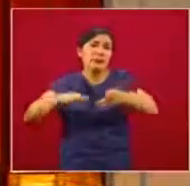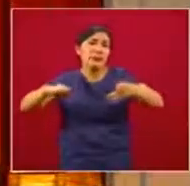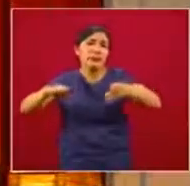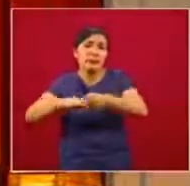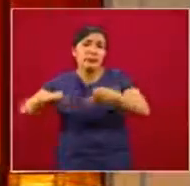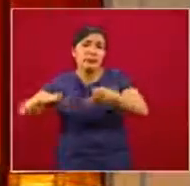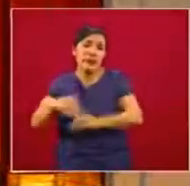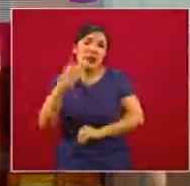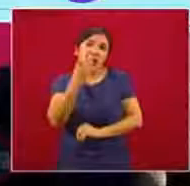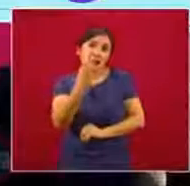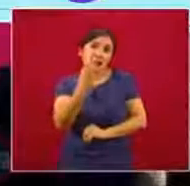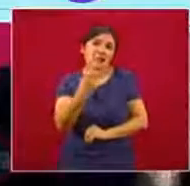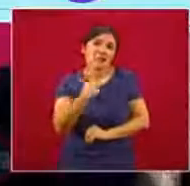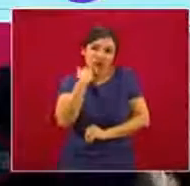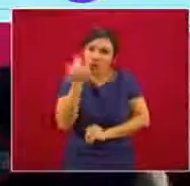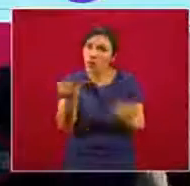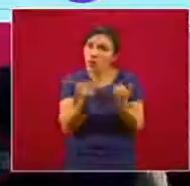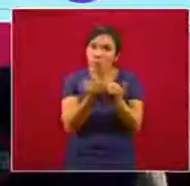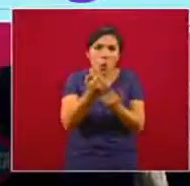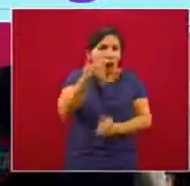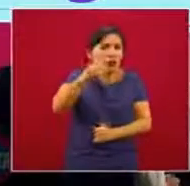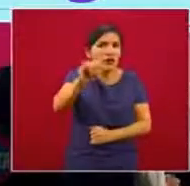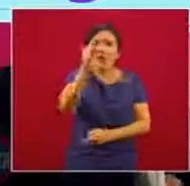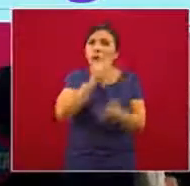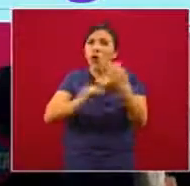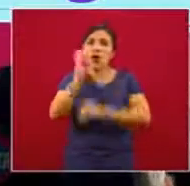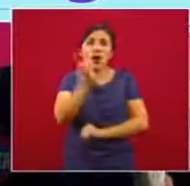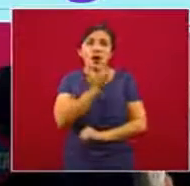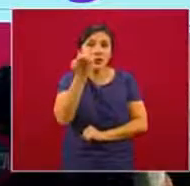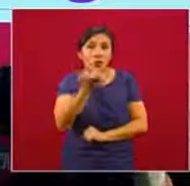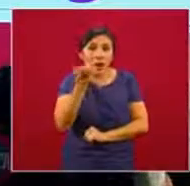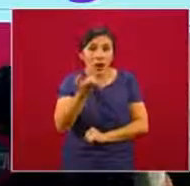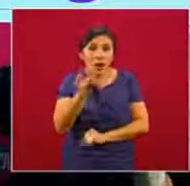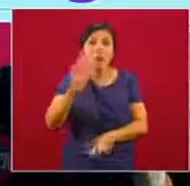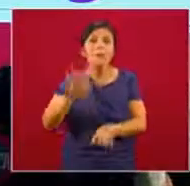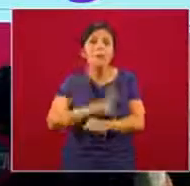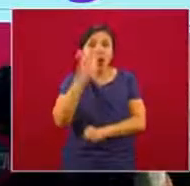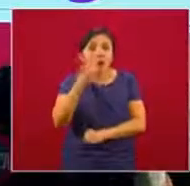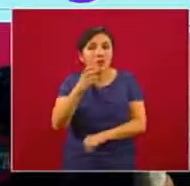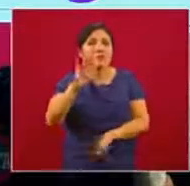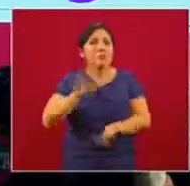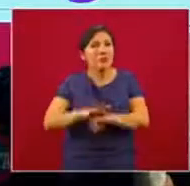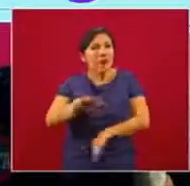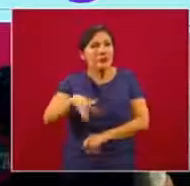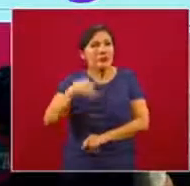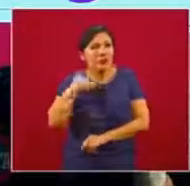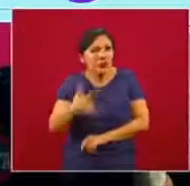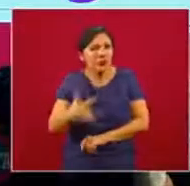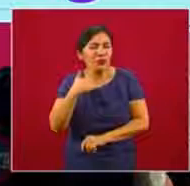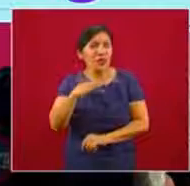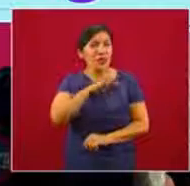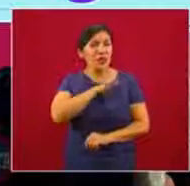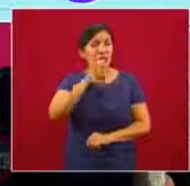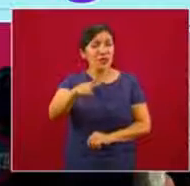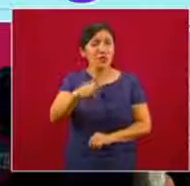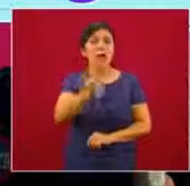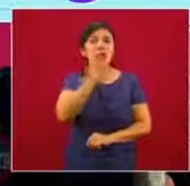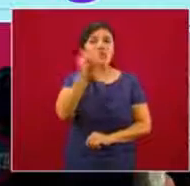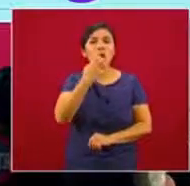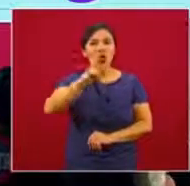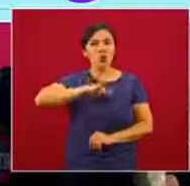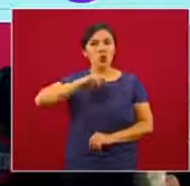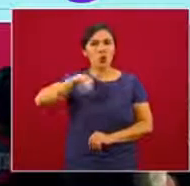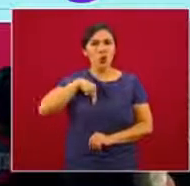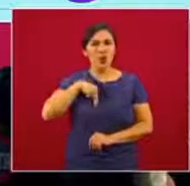permanently and constantly wash our hands. And we want that to happen in every school, and that's why we've developed a